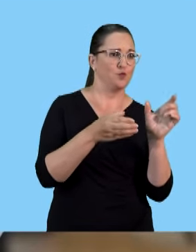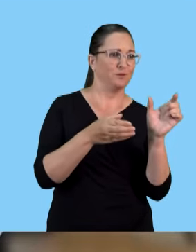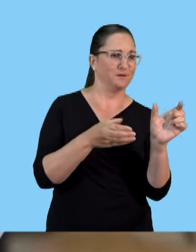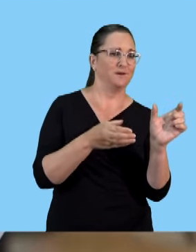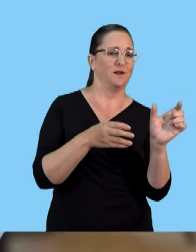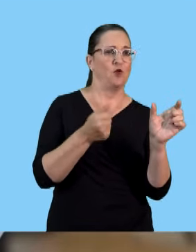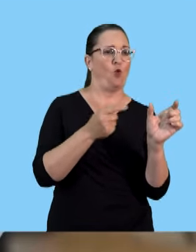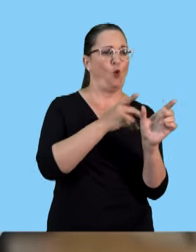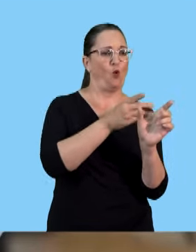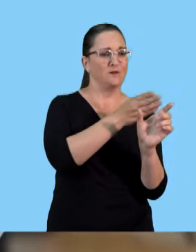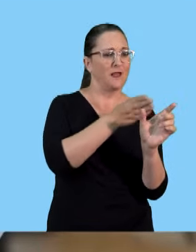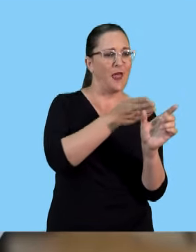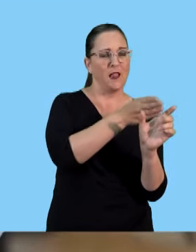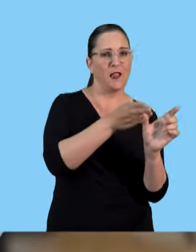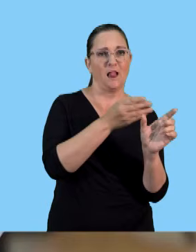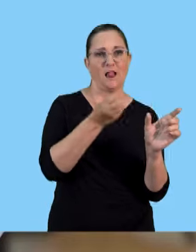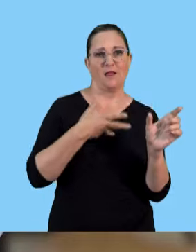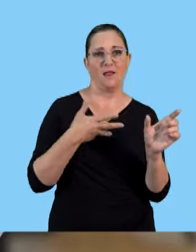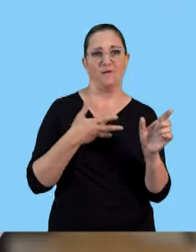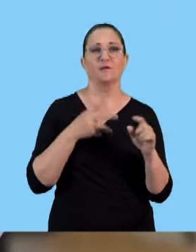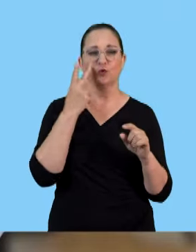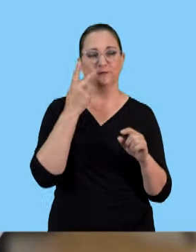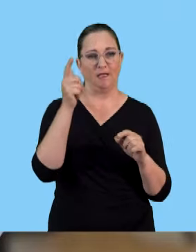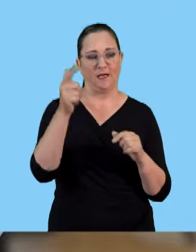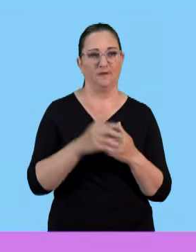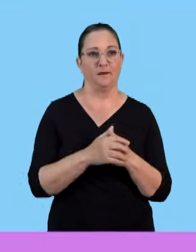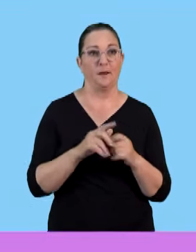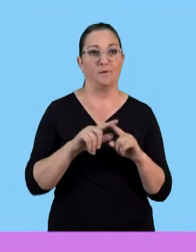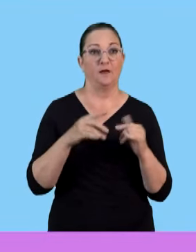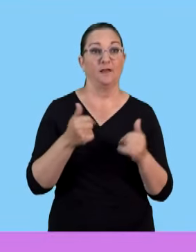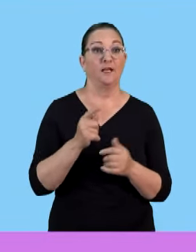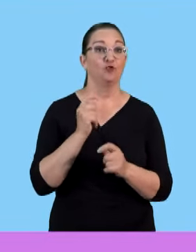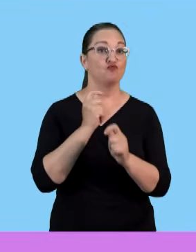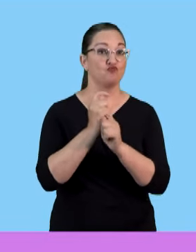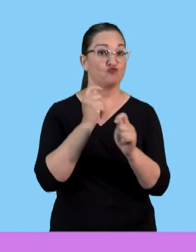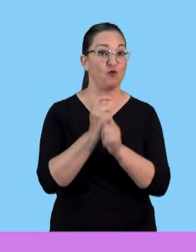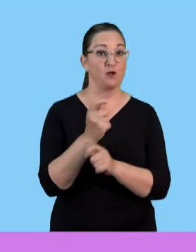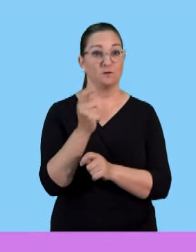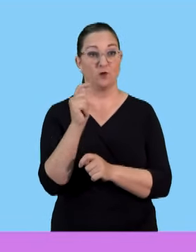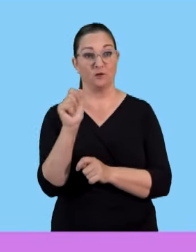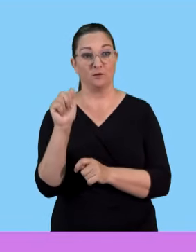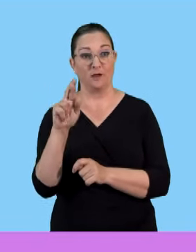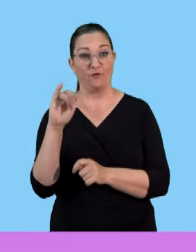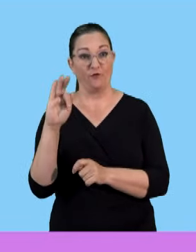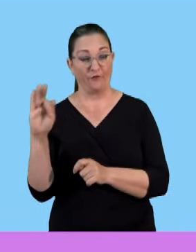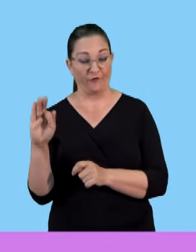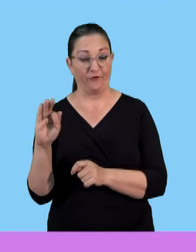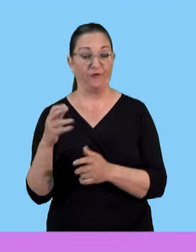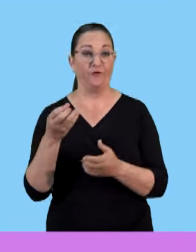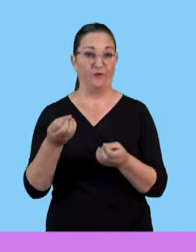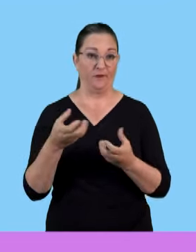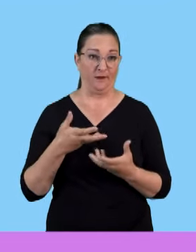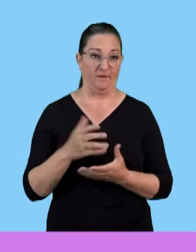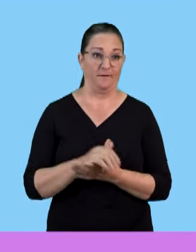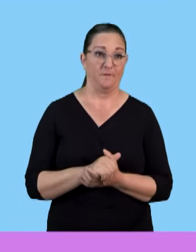intervals. You'll see as you go through the questions. And then the second tariff would be the transport tariff. So the transport